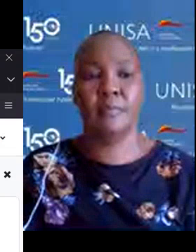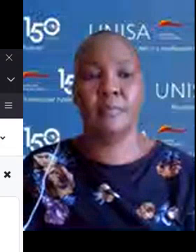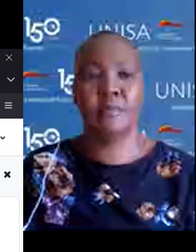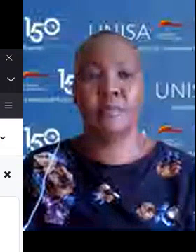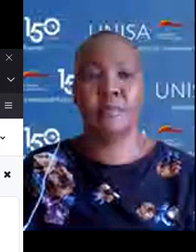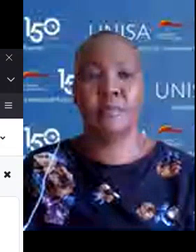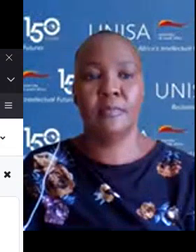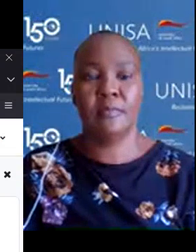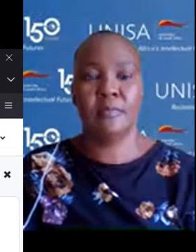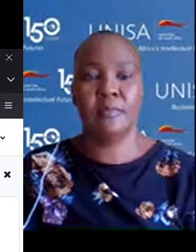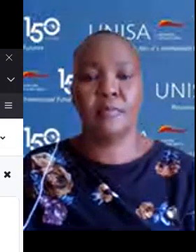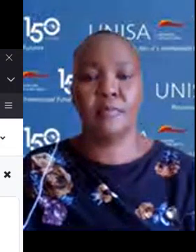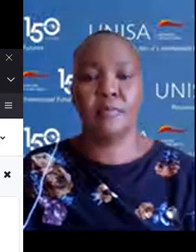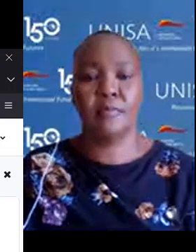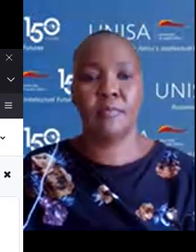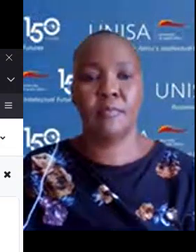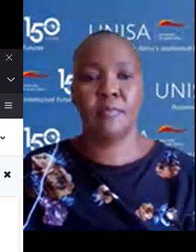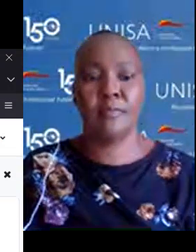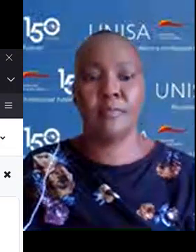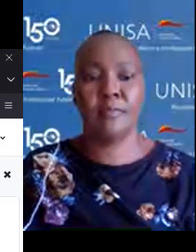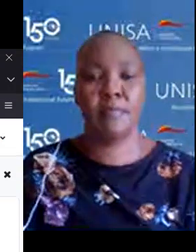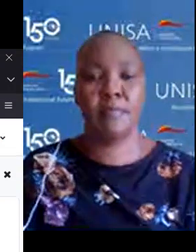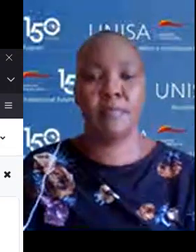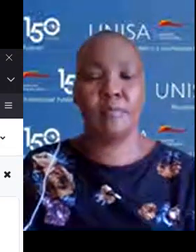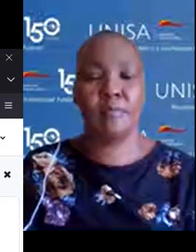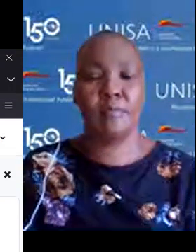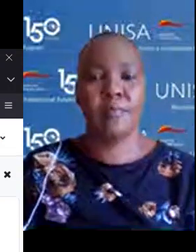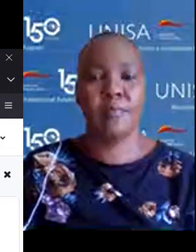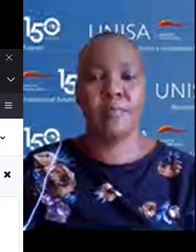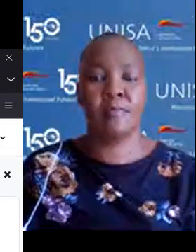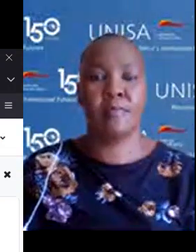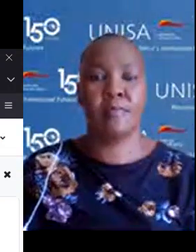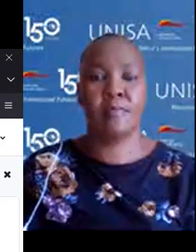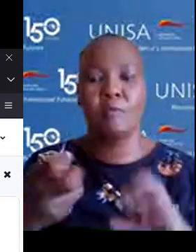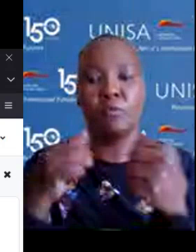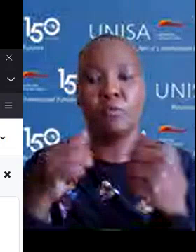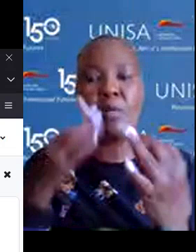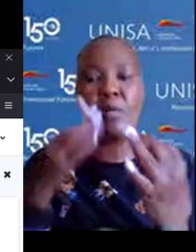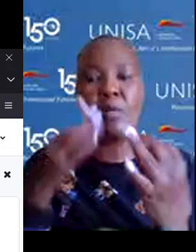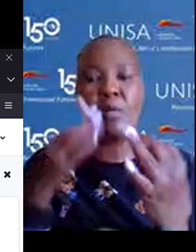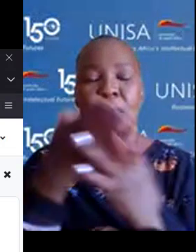We've got I've got a problem accessing the website.